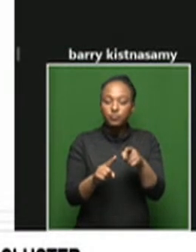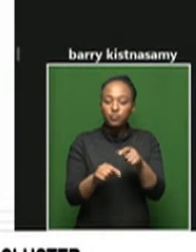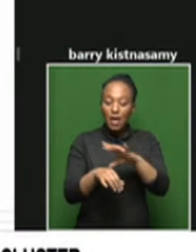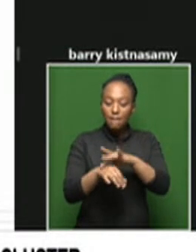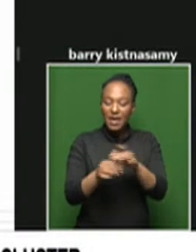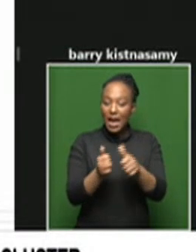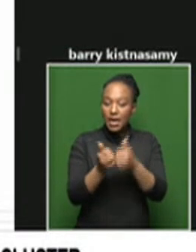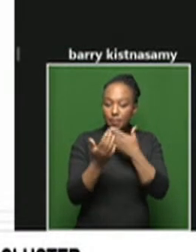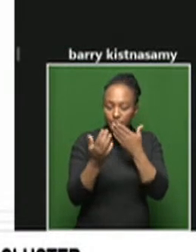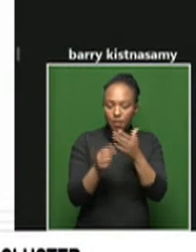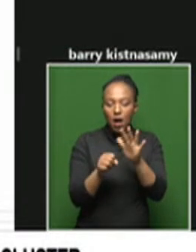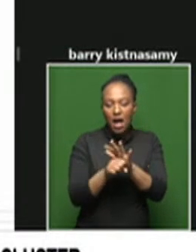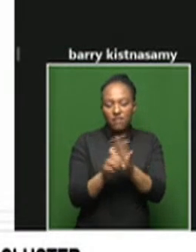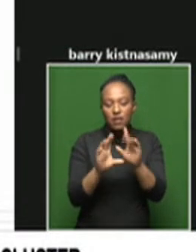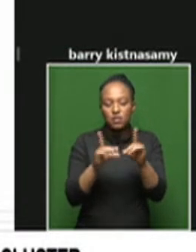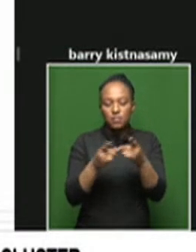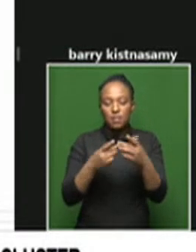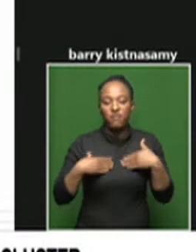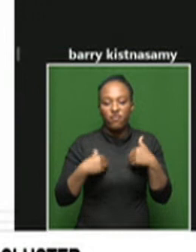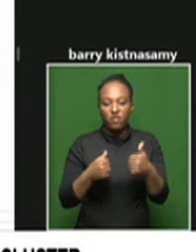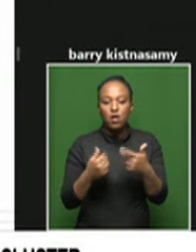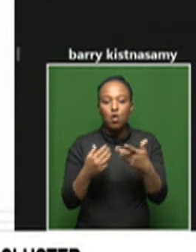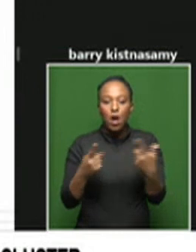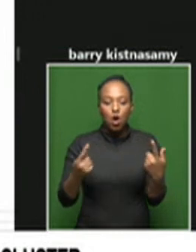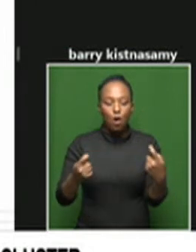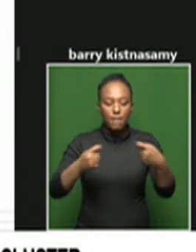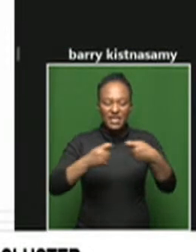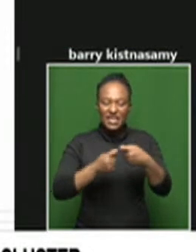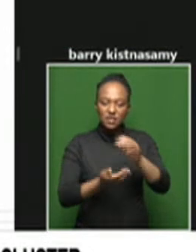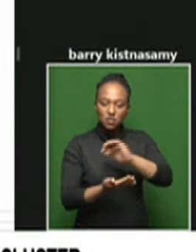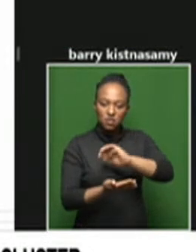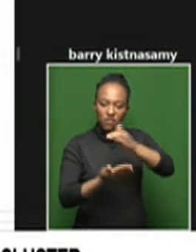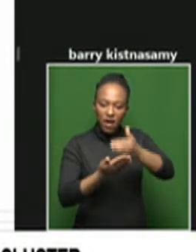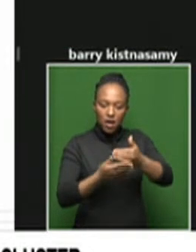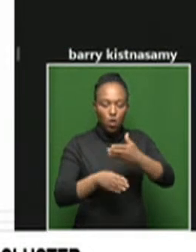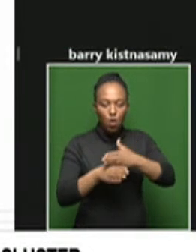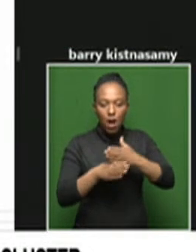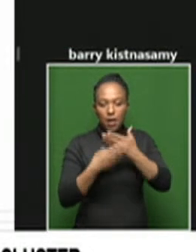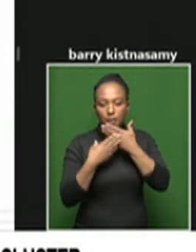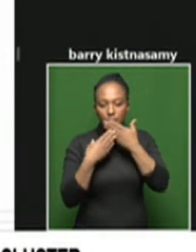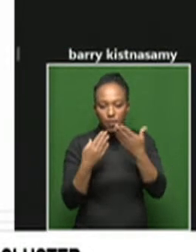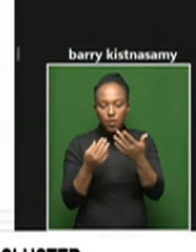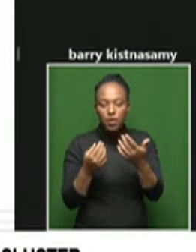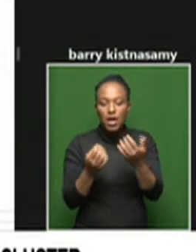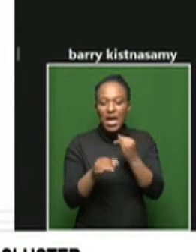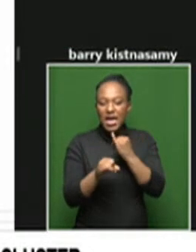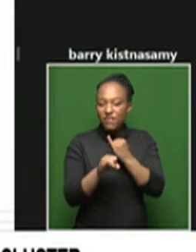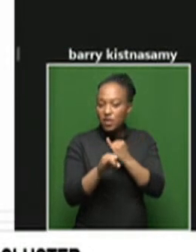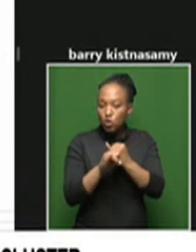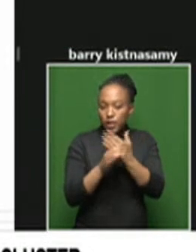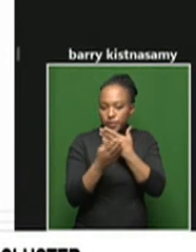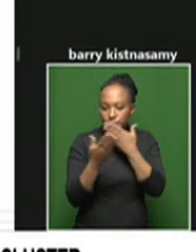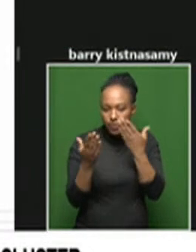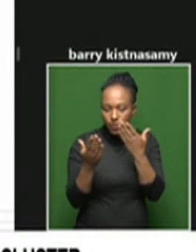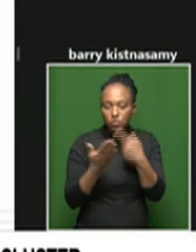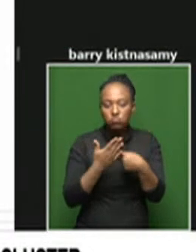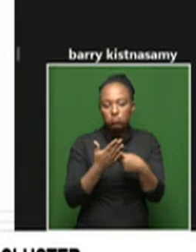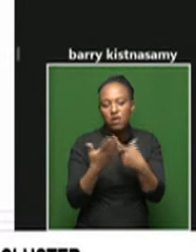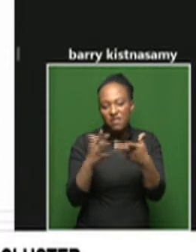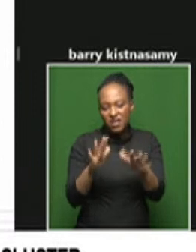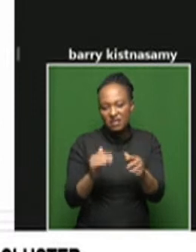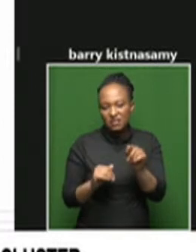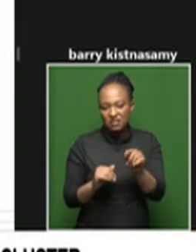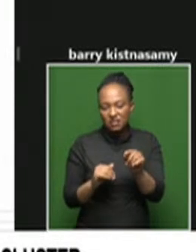Department of Employment and Labor has also set up a compensation fund for uninsured workers, and we're currently having discussions with them